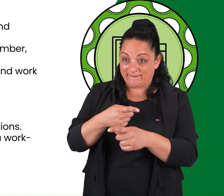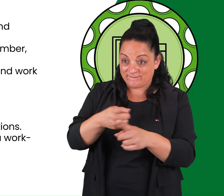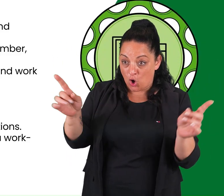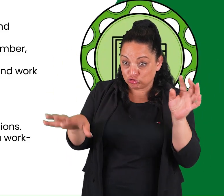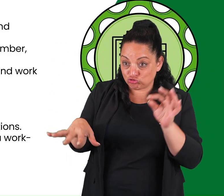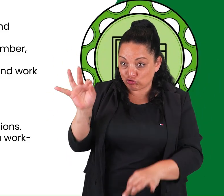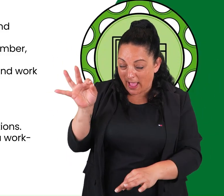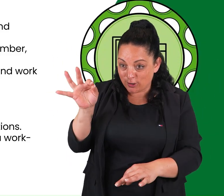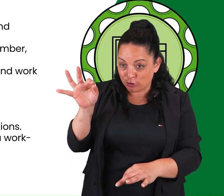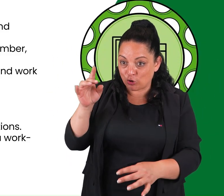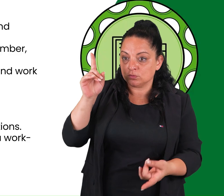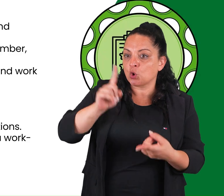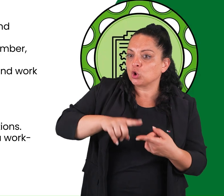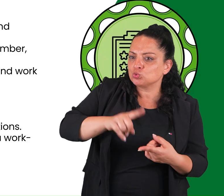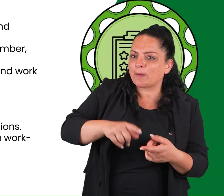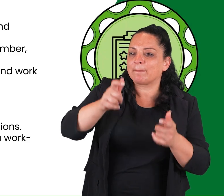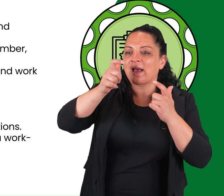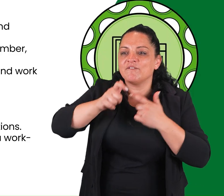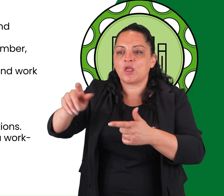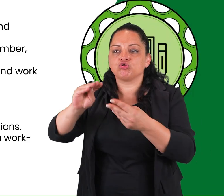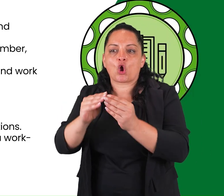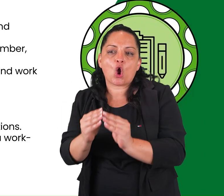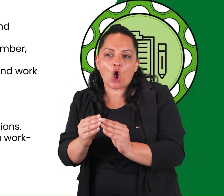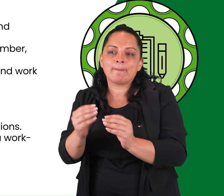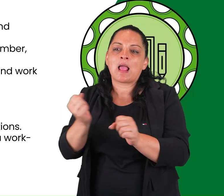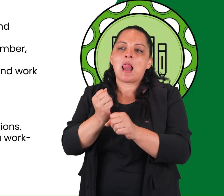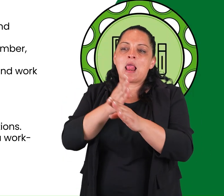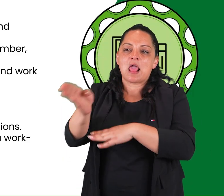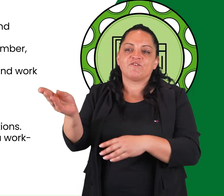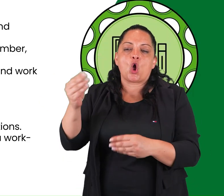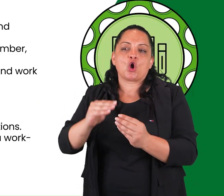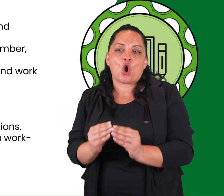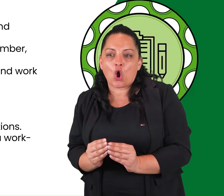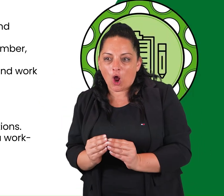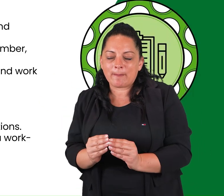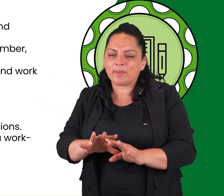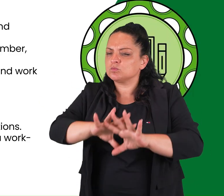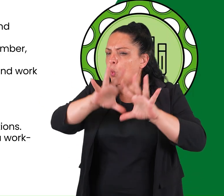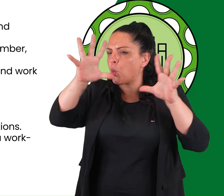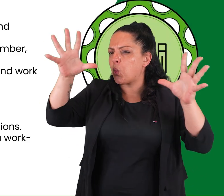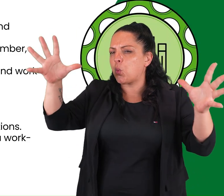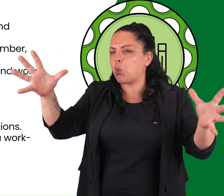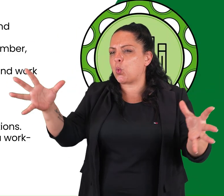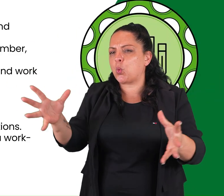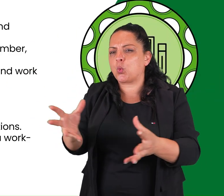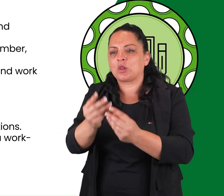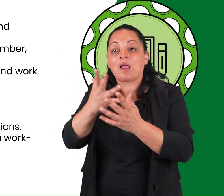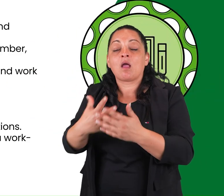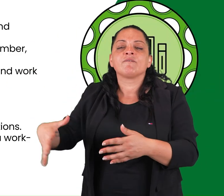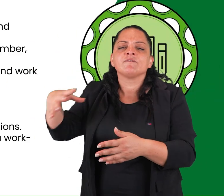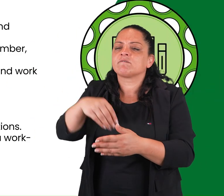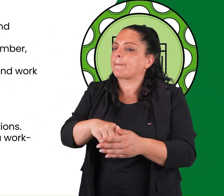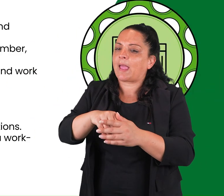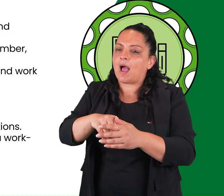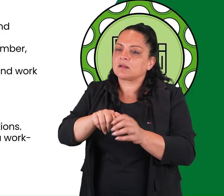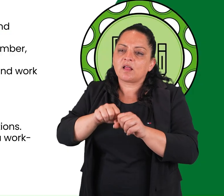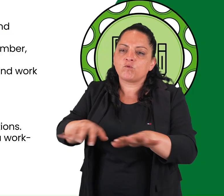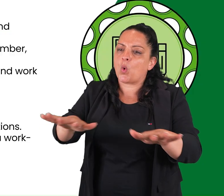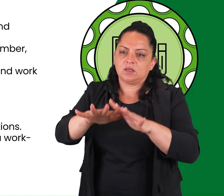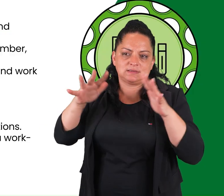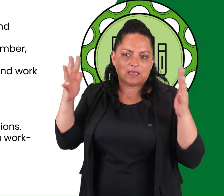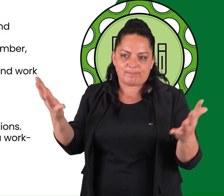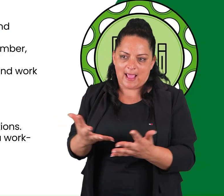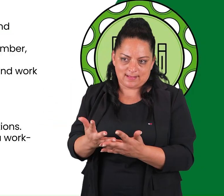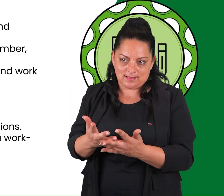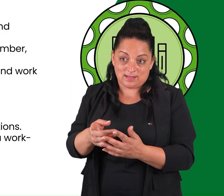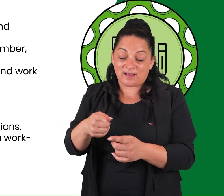your choices, what you consume, how you travel, how you go to work, everything affects the environment, and that